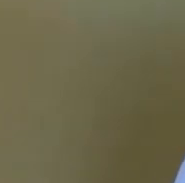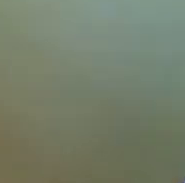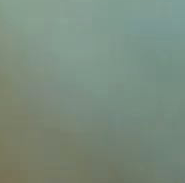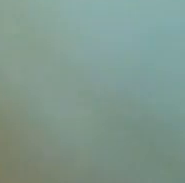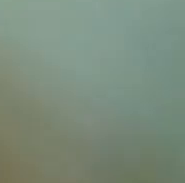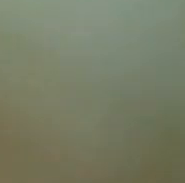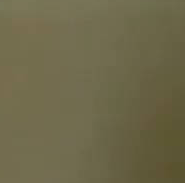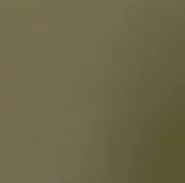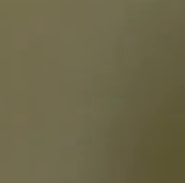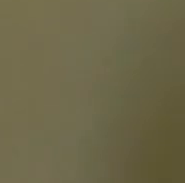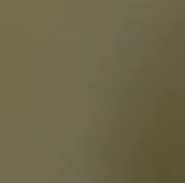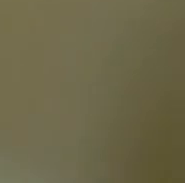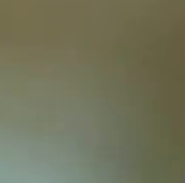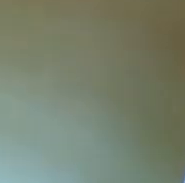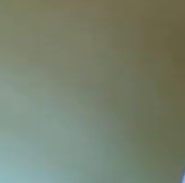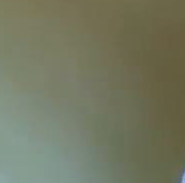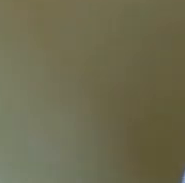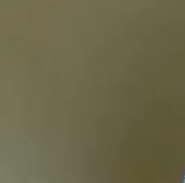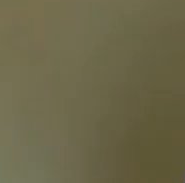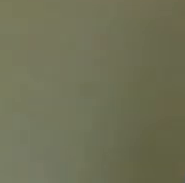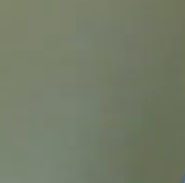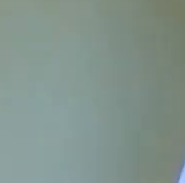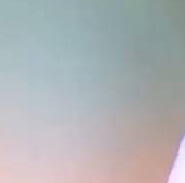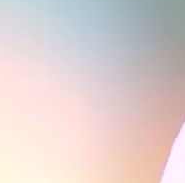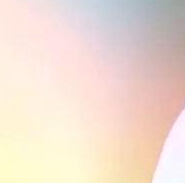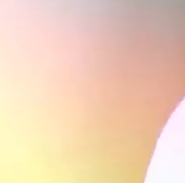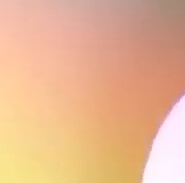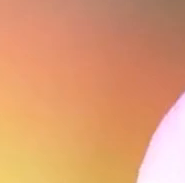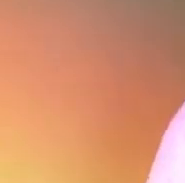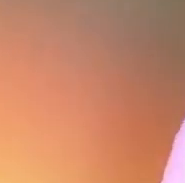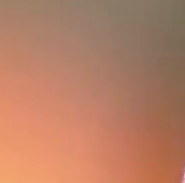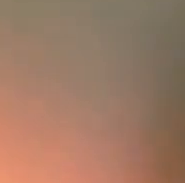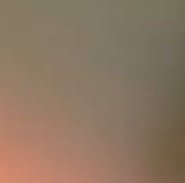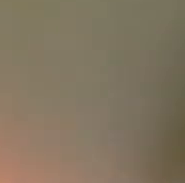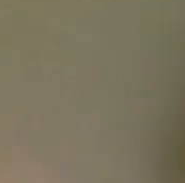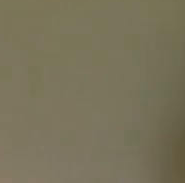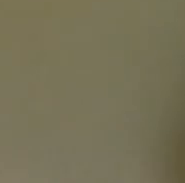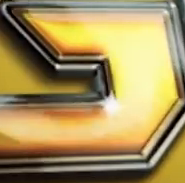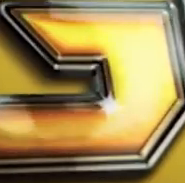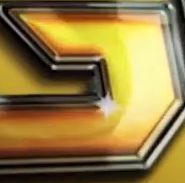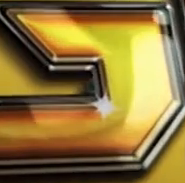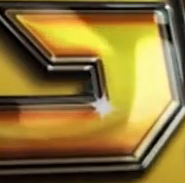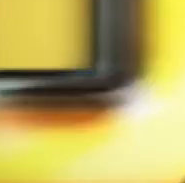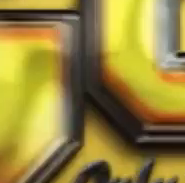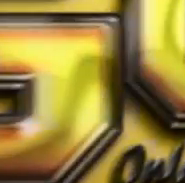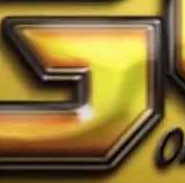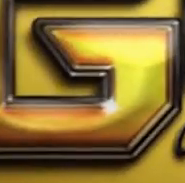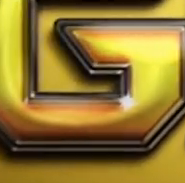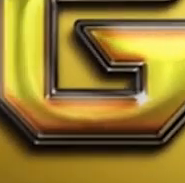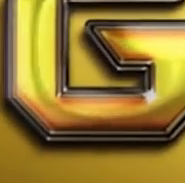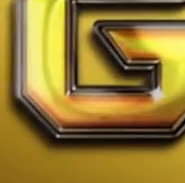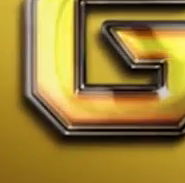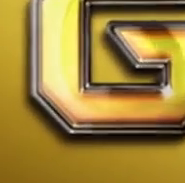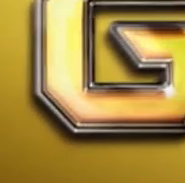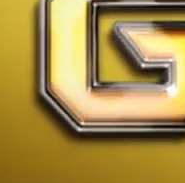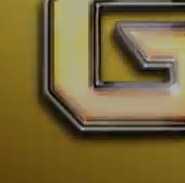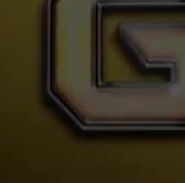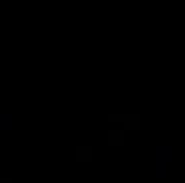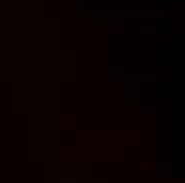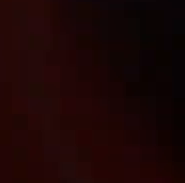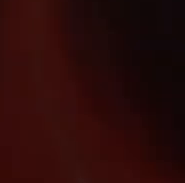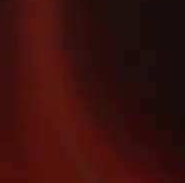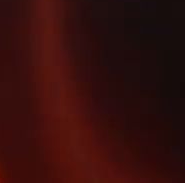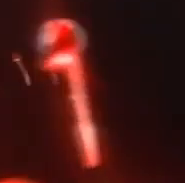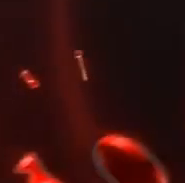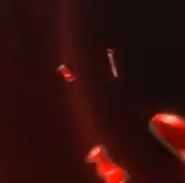Bula, I'm Miri, I'm from Lotoka and I love Gold FM because they play all my classic hits. Gold FM, only the classic hits.